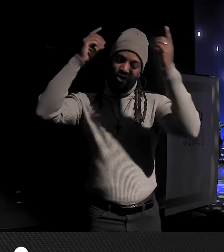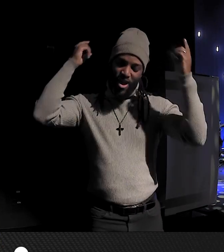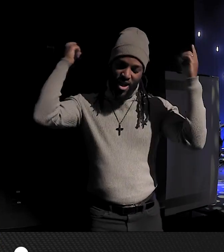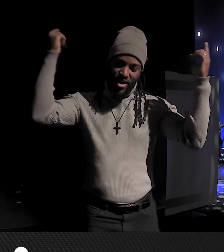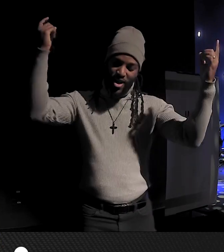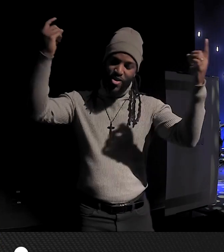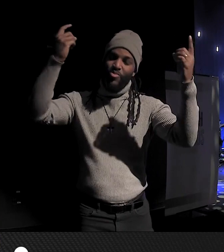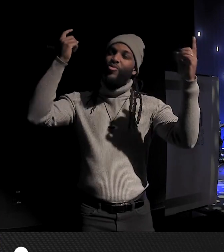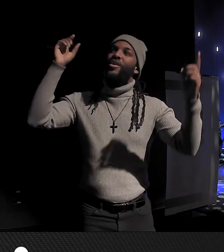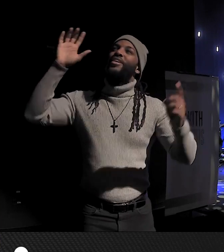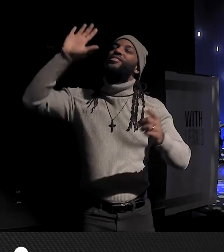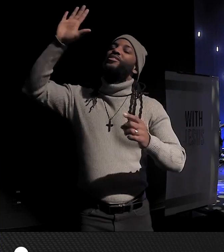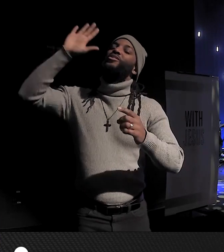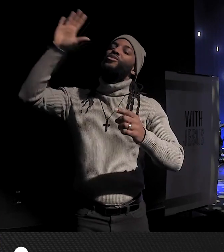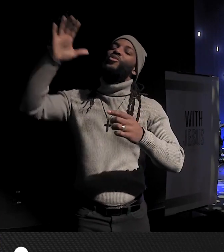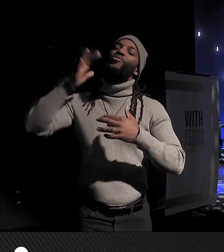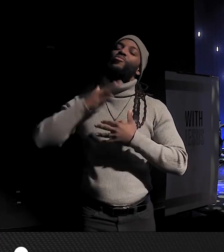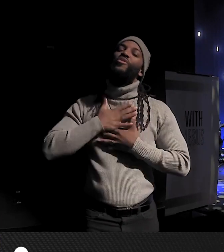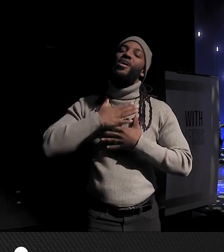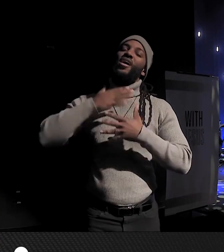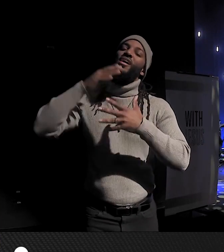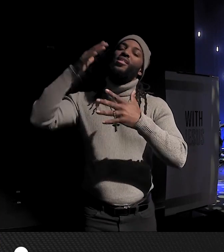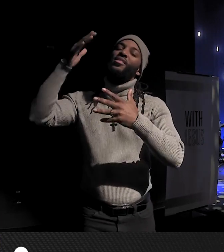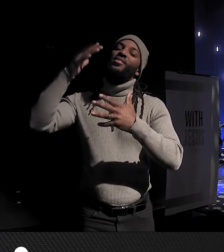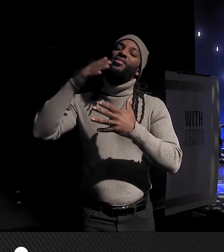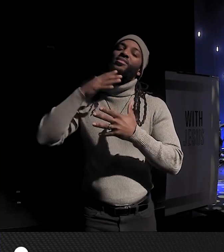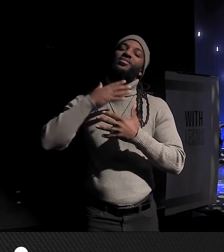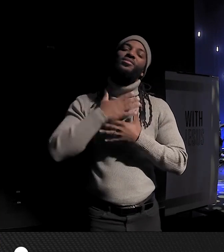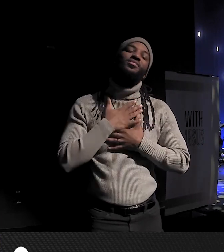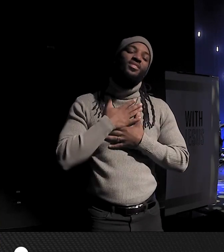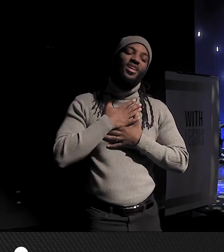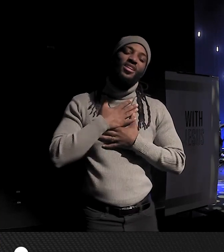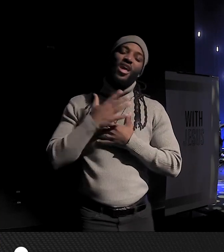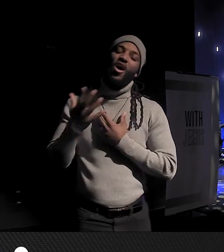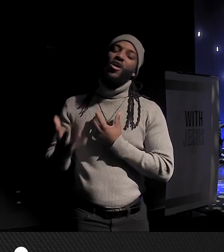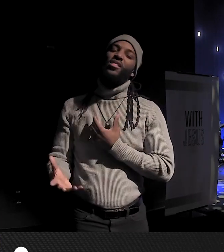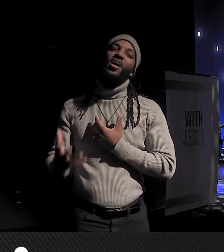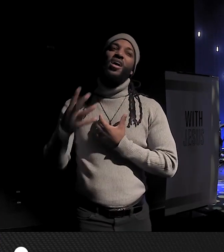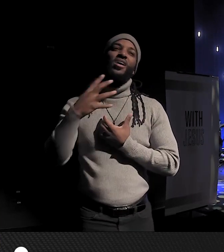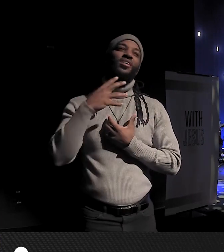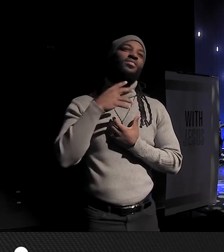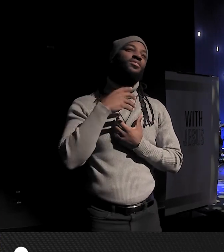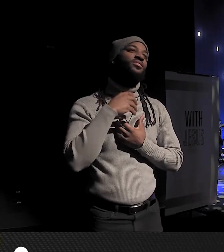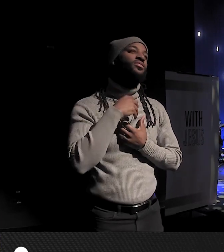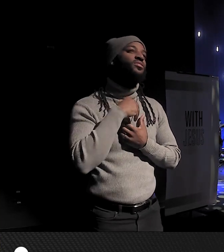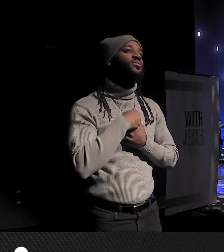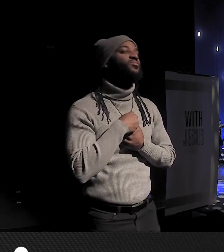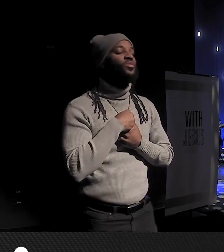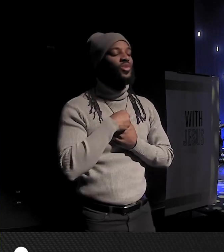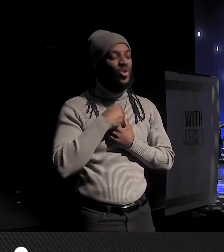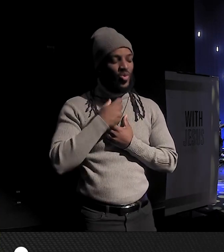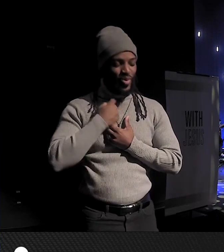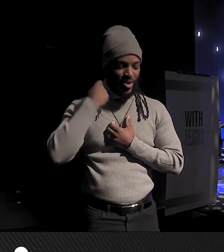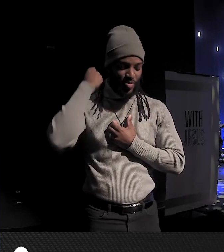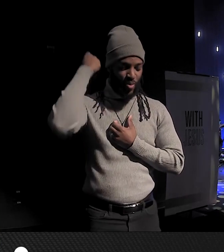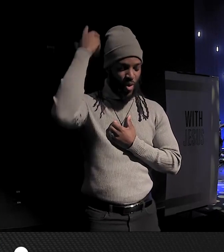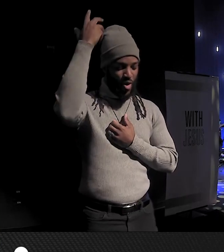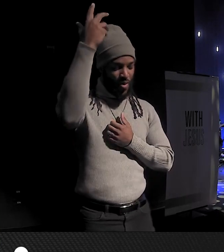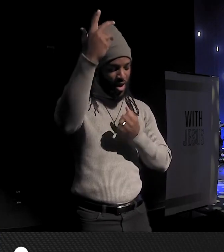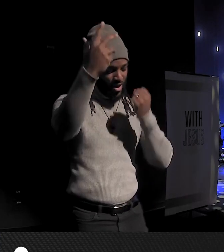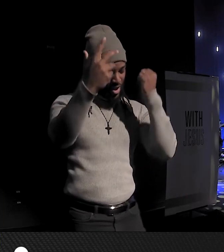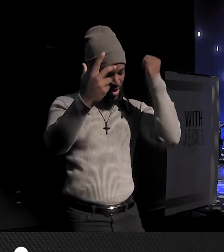We pour out our praise. It's your breath in our lungs. So